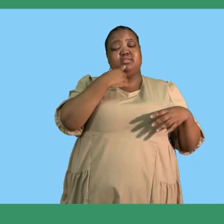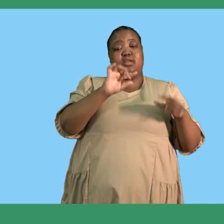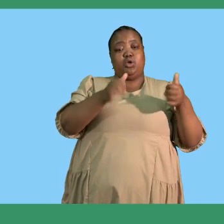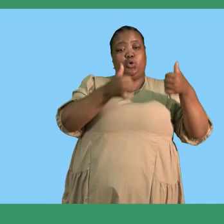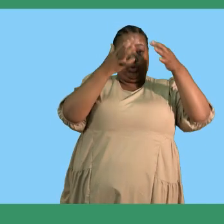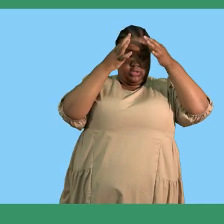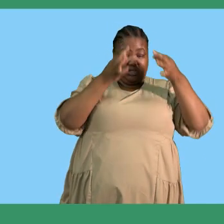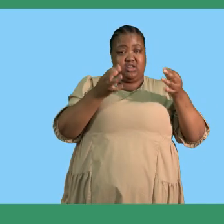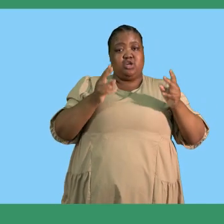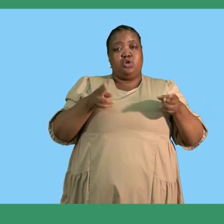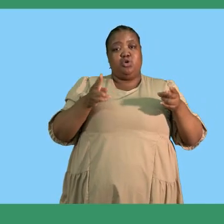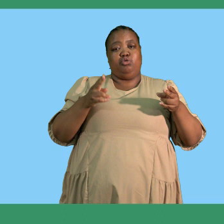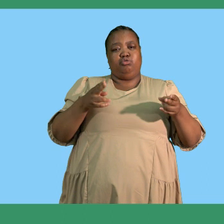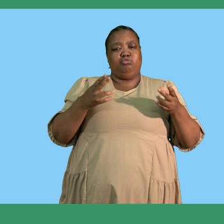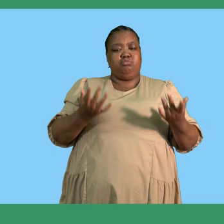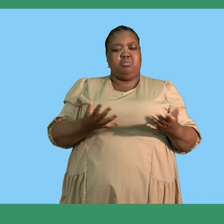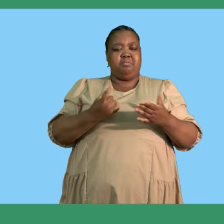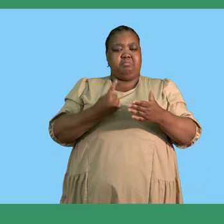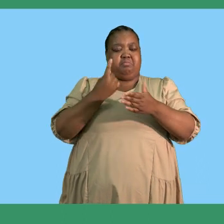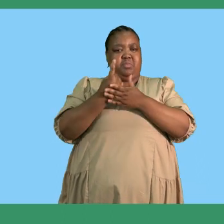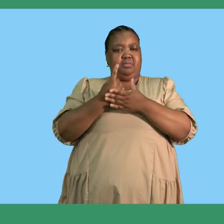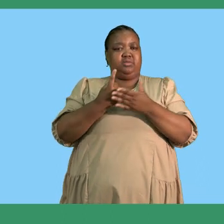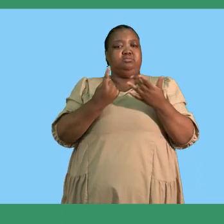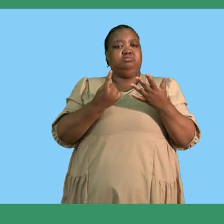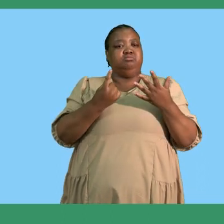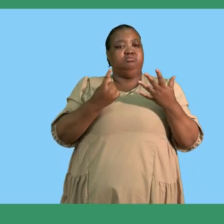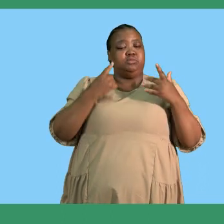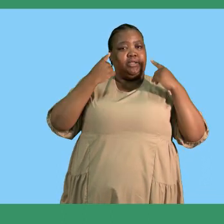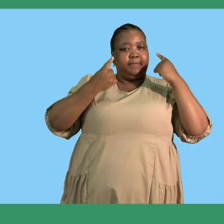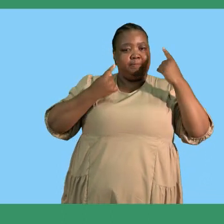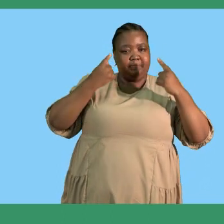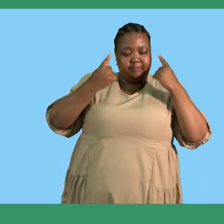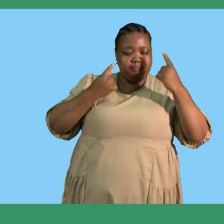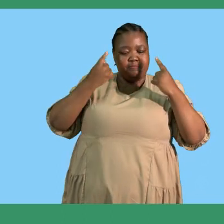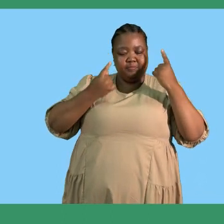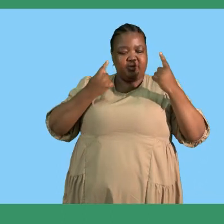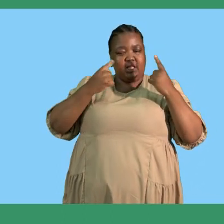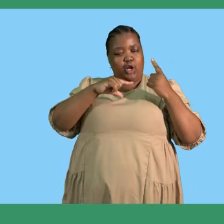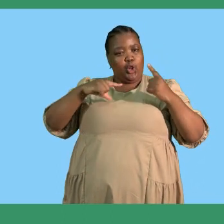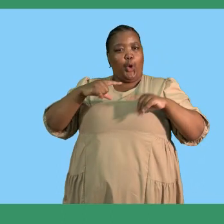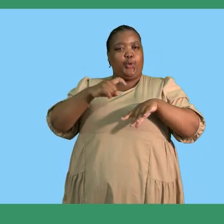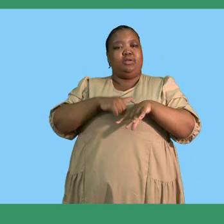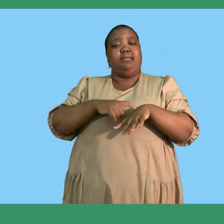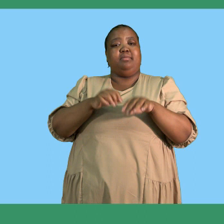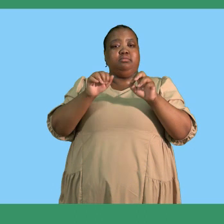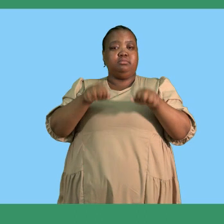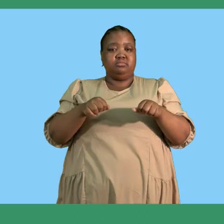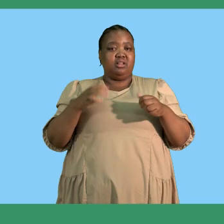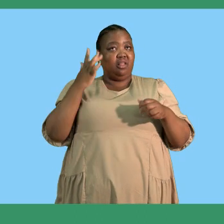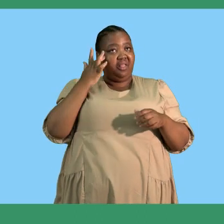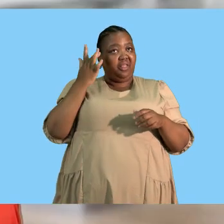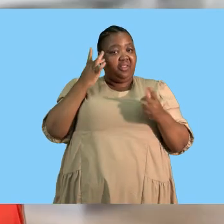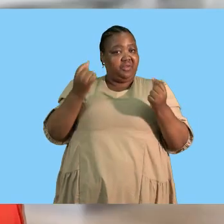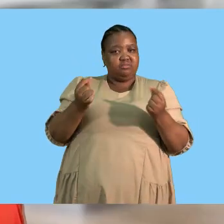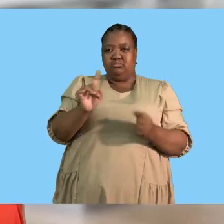you that good decisions are usually taken after giving a situation a lot of thought and consideration.